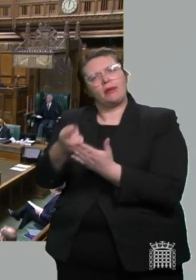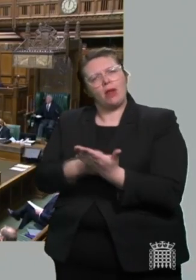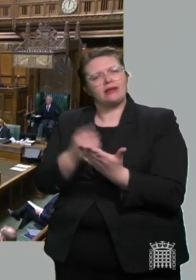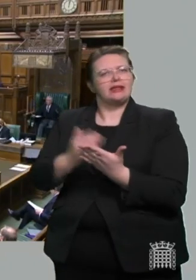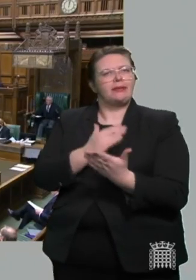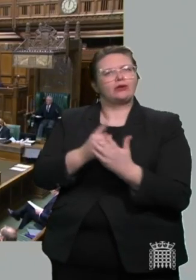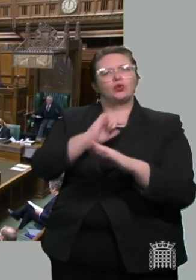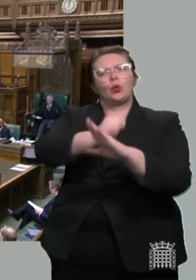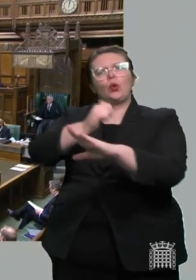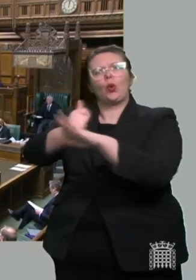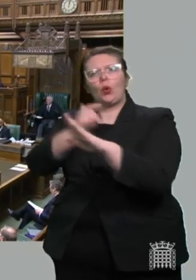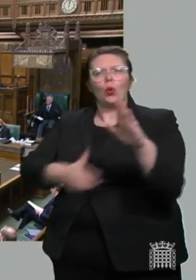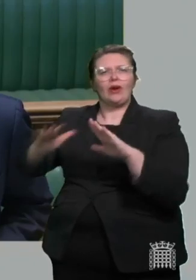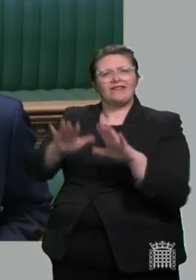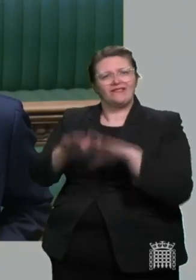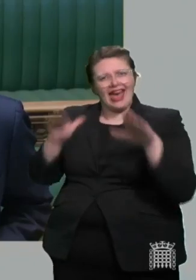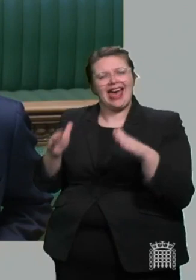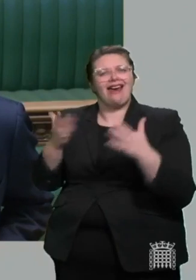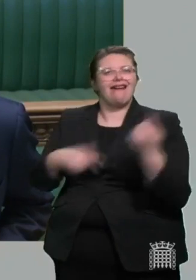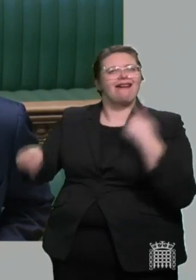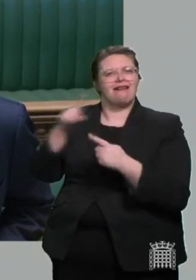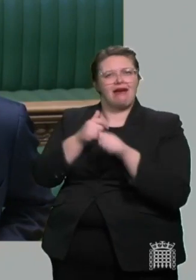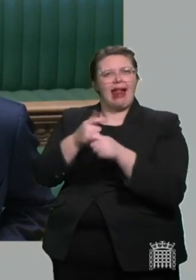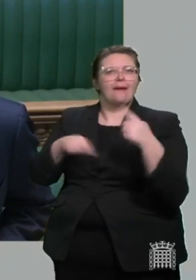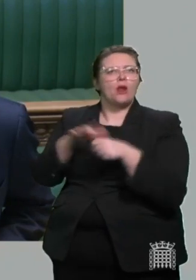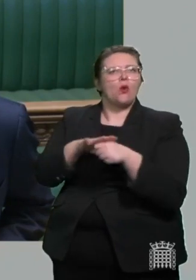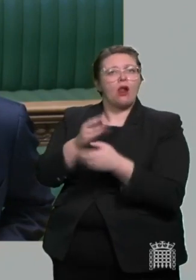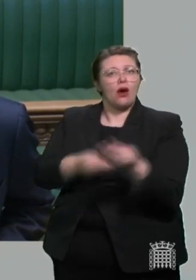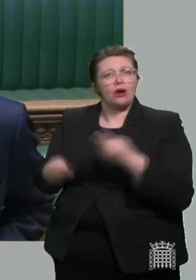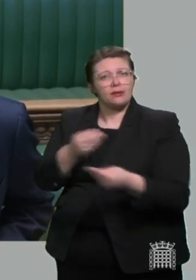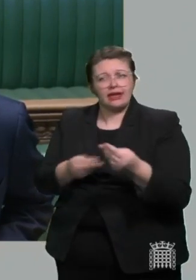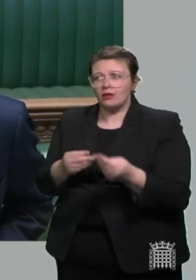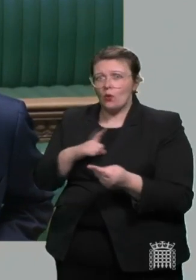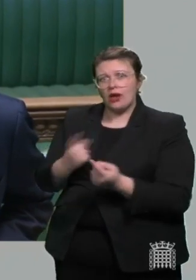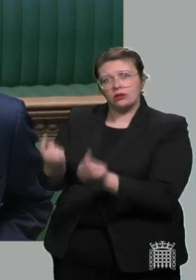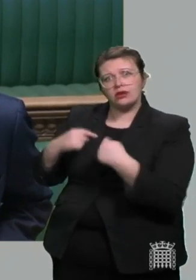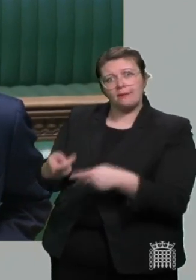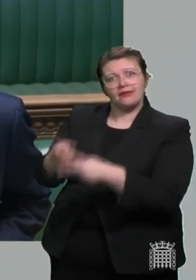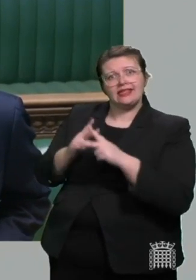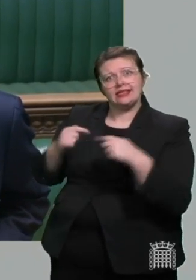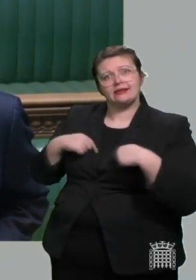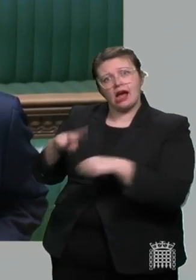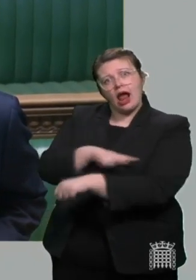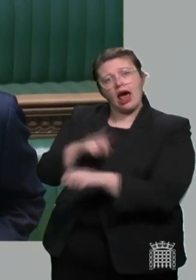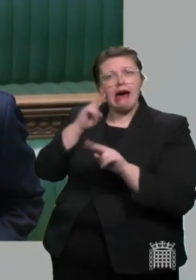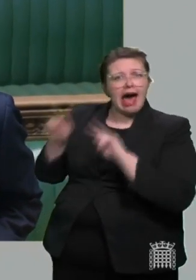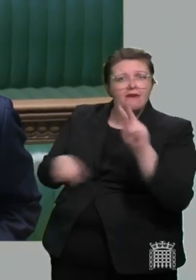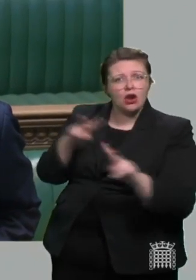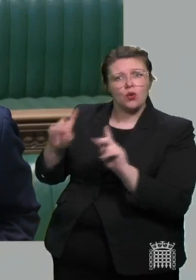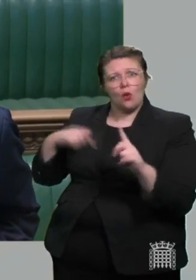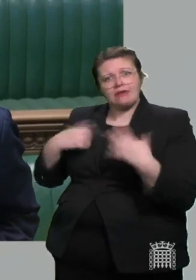Of course, Mr Speaker, I'm very grateful to my honourable friend for what he says, and he will hear